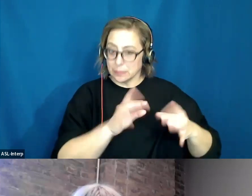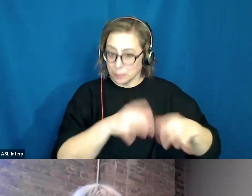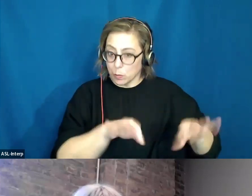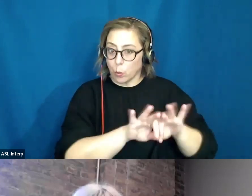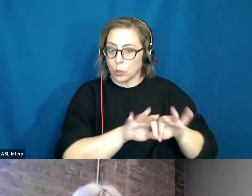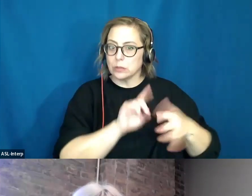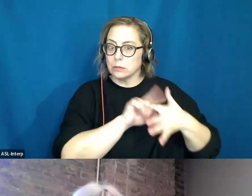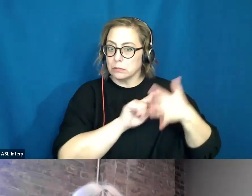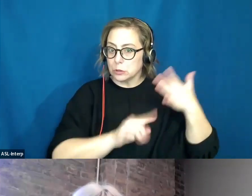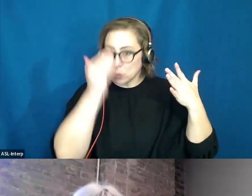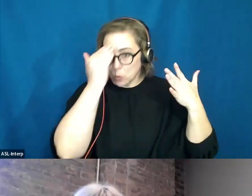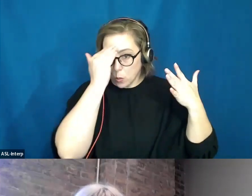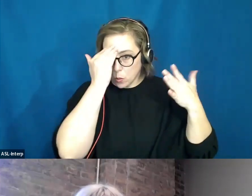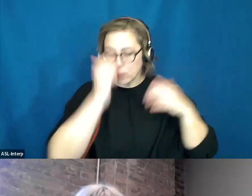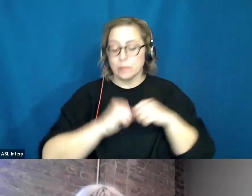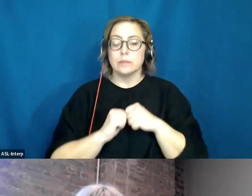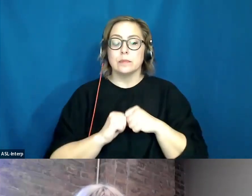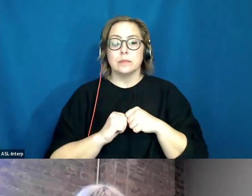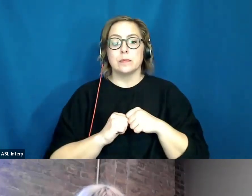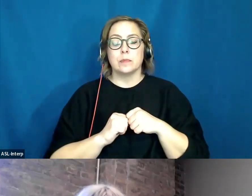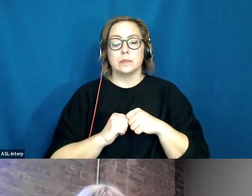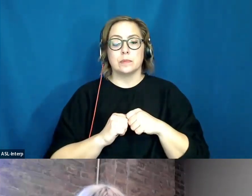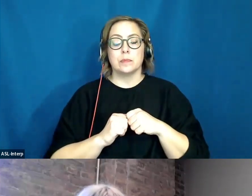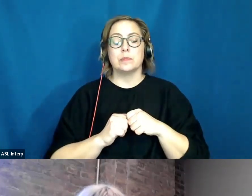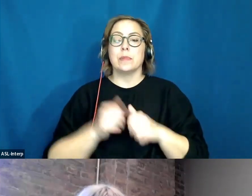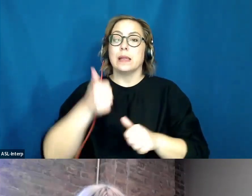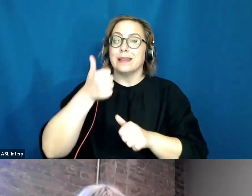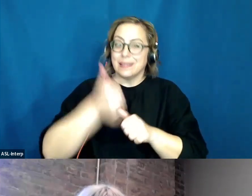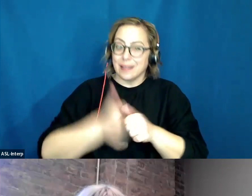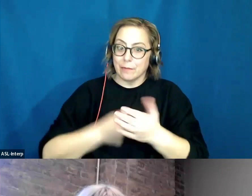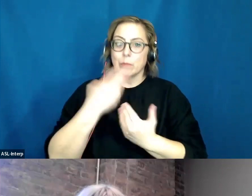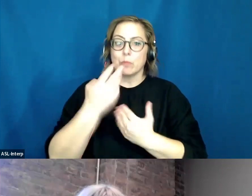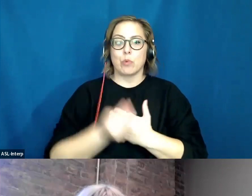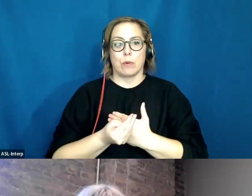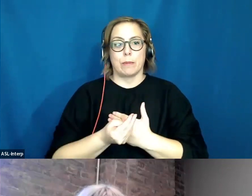are that every program has